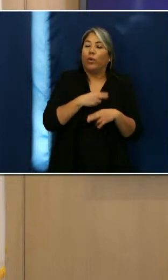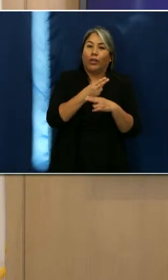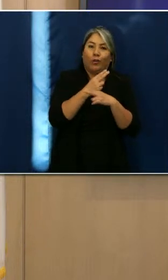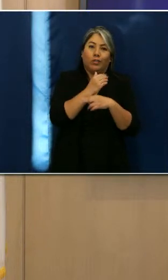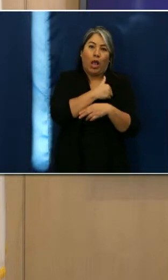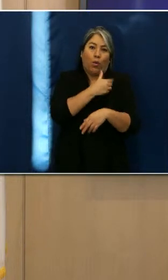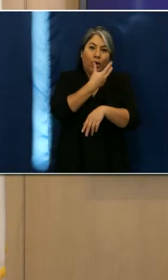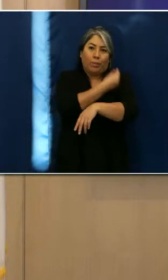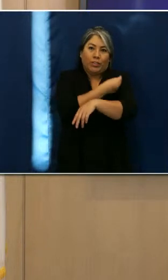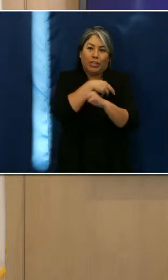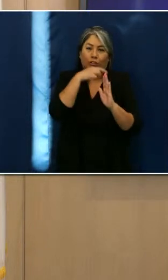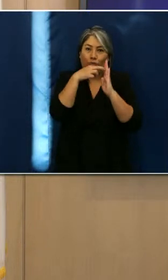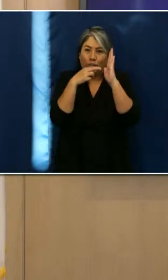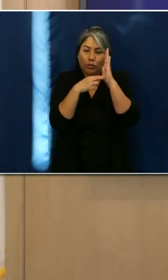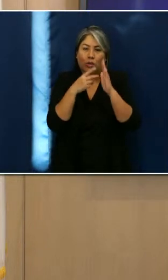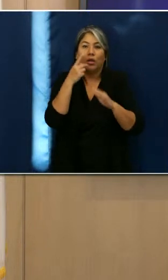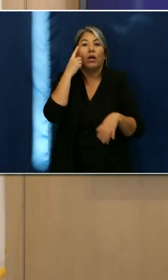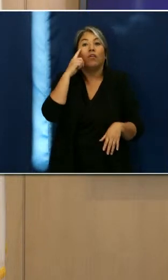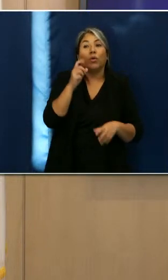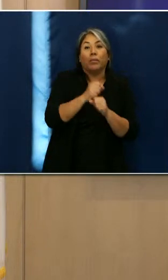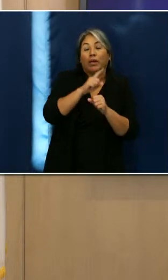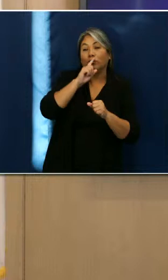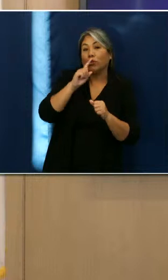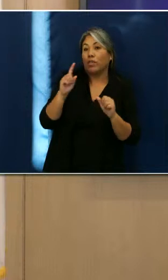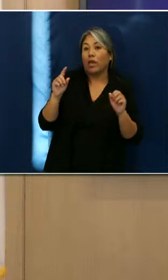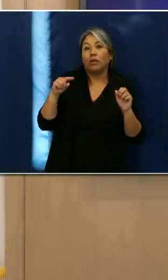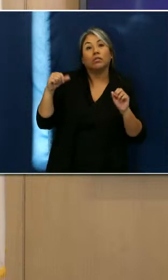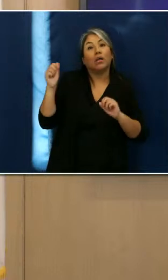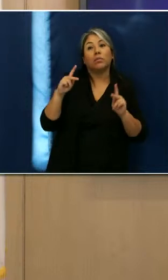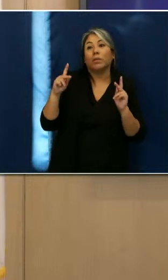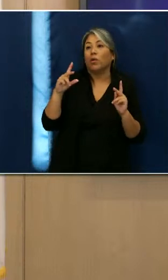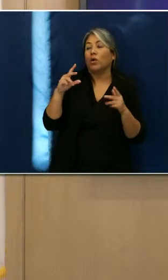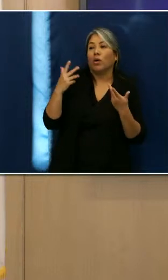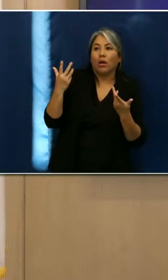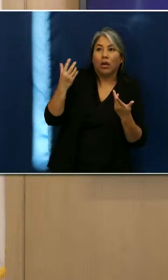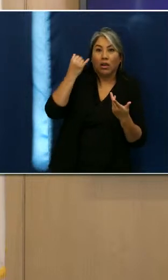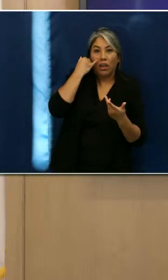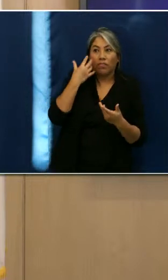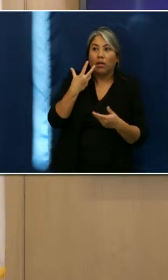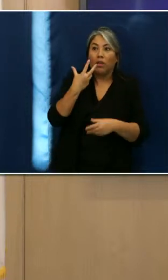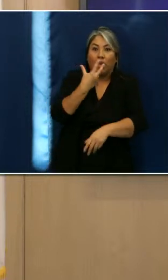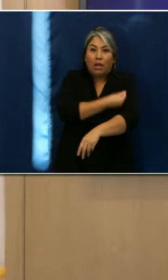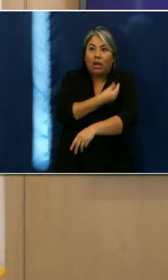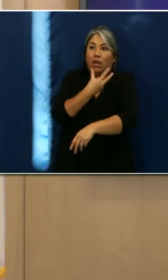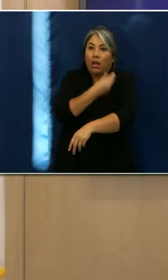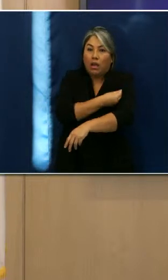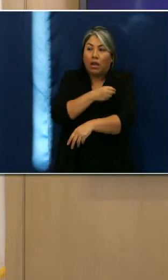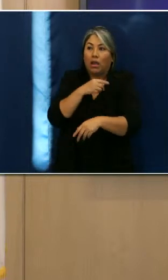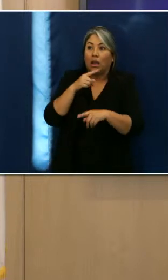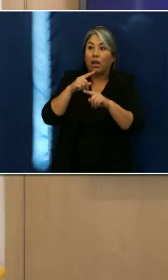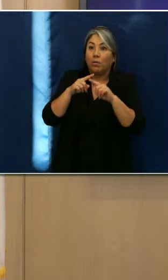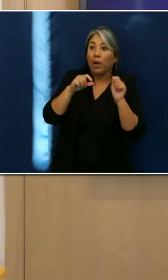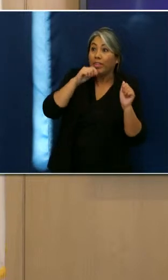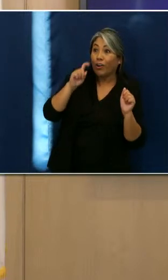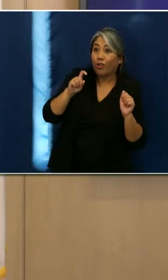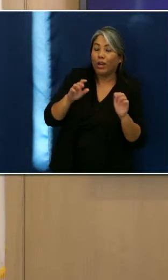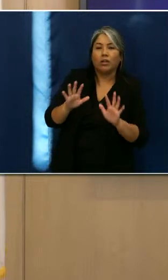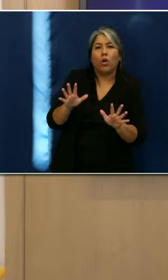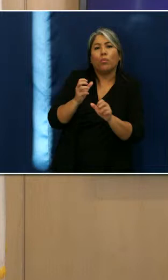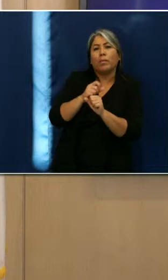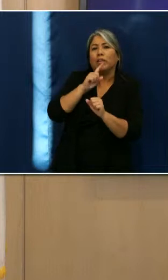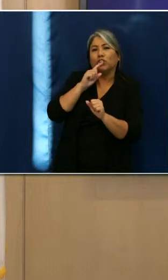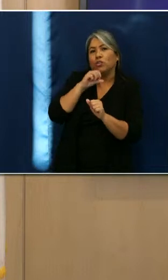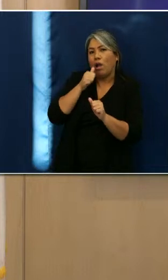Immunization Registry, both for making sure that no one got unnecessary repeated vaccinations that they shouldn't be